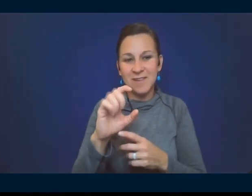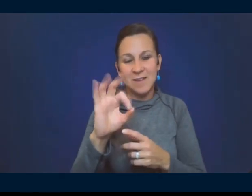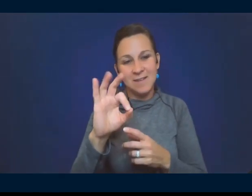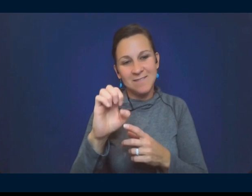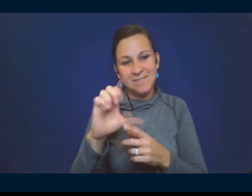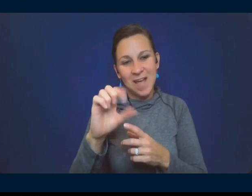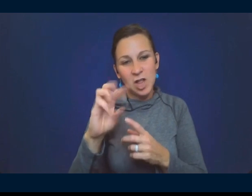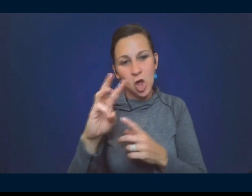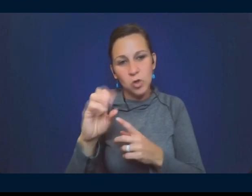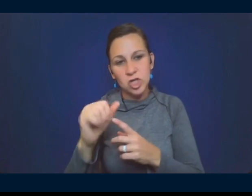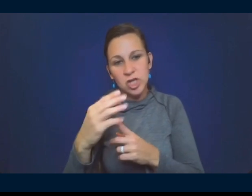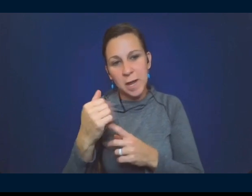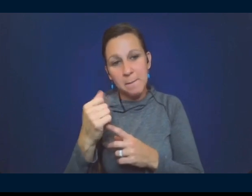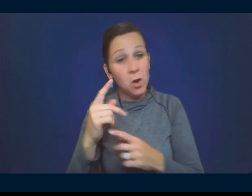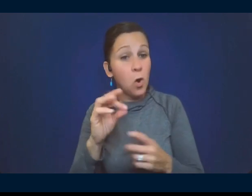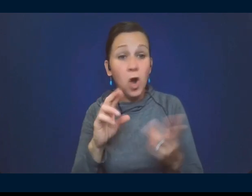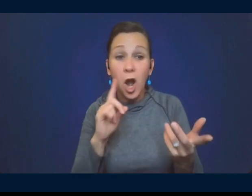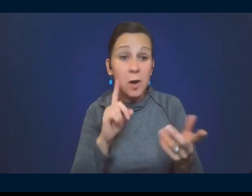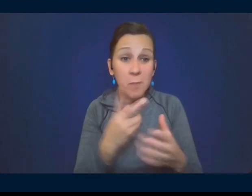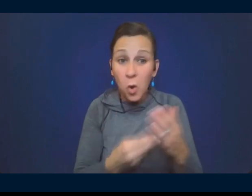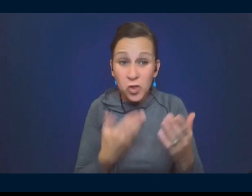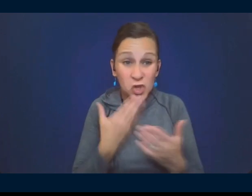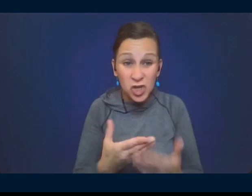good? So